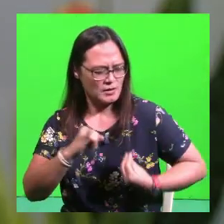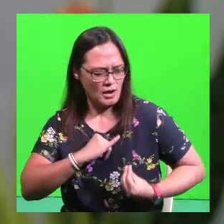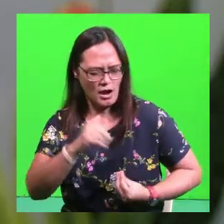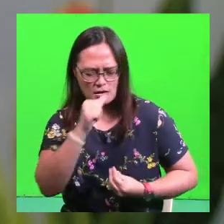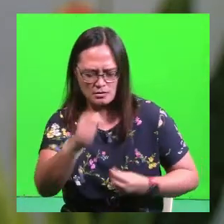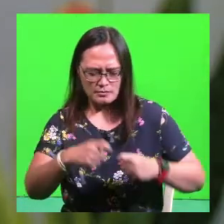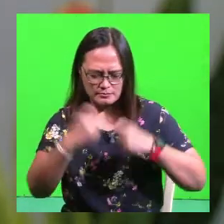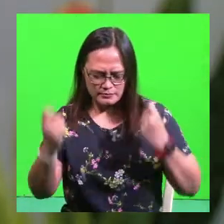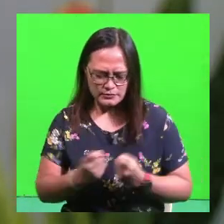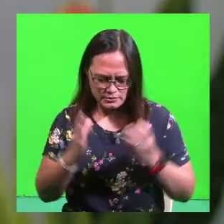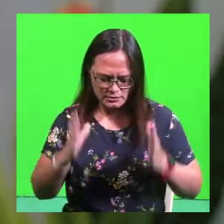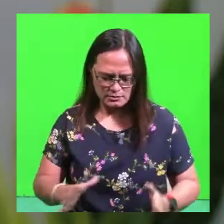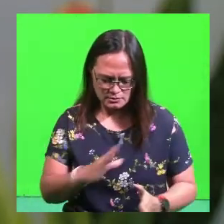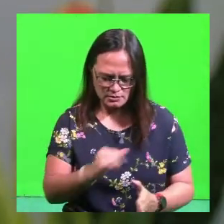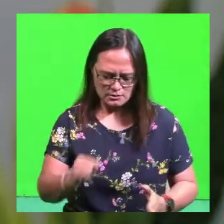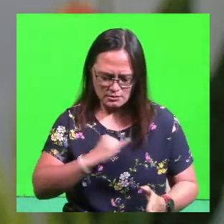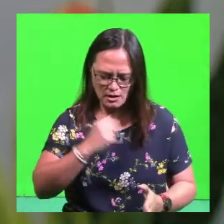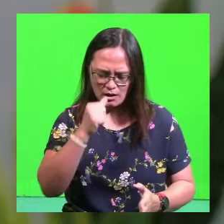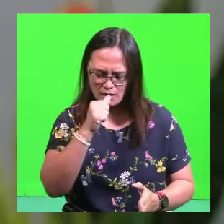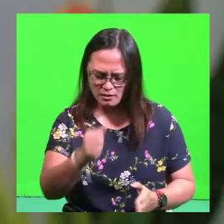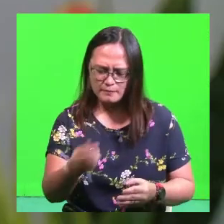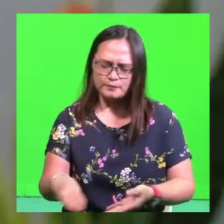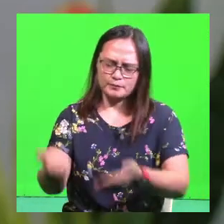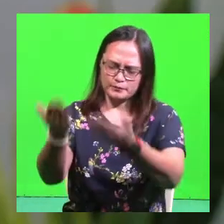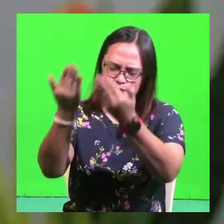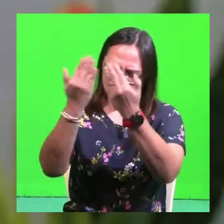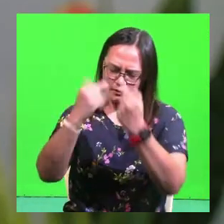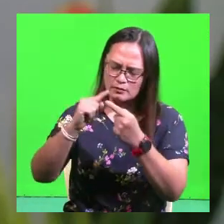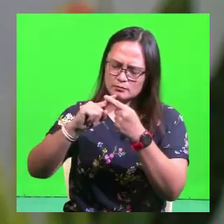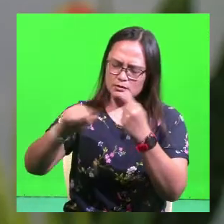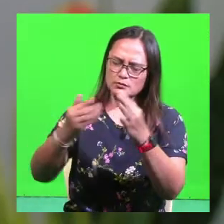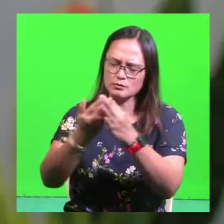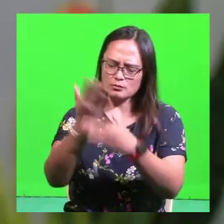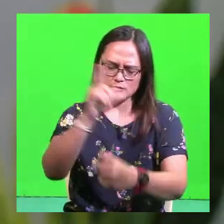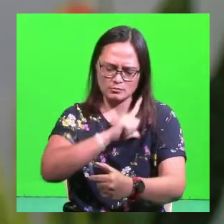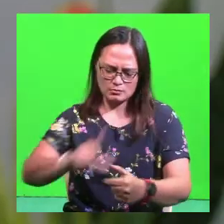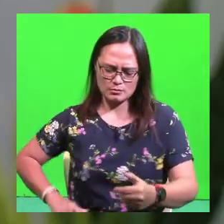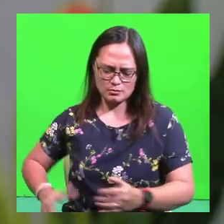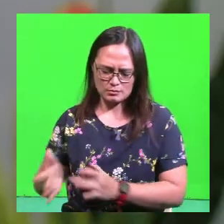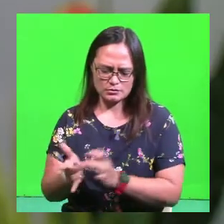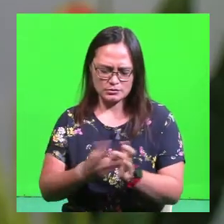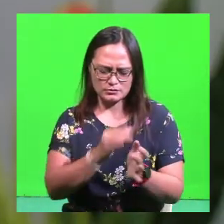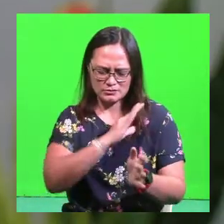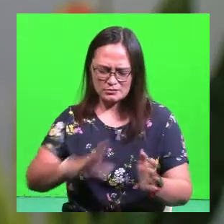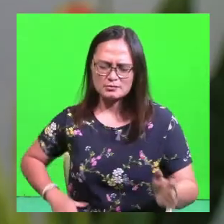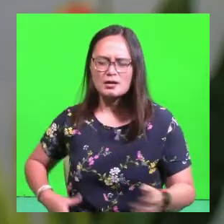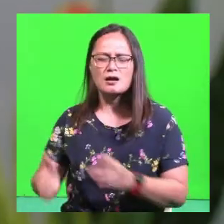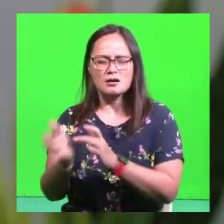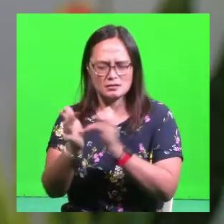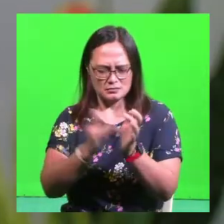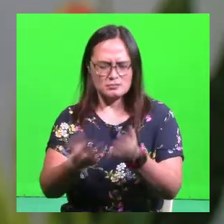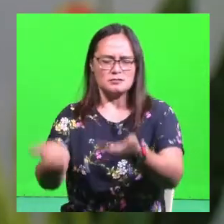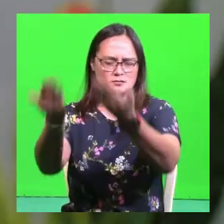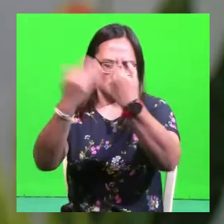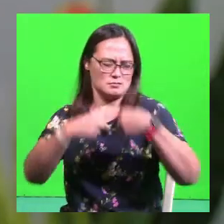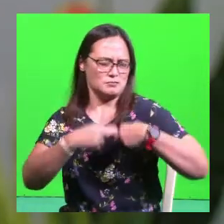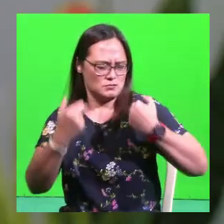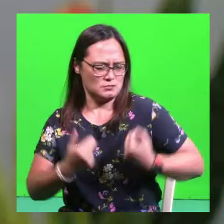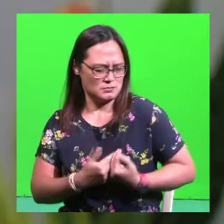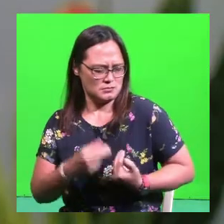am a sinner, and I am coming to you through the Lord Jesus Christ. Lord Jesus, come into my